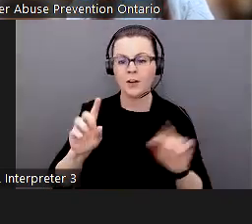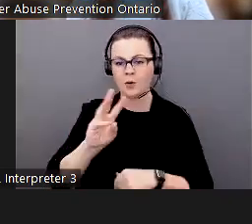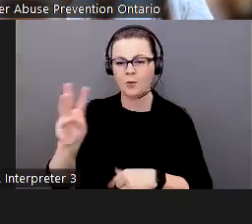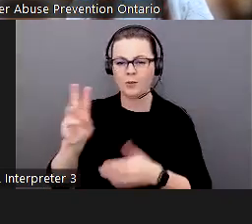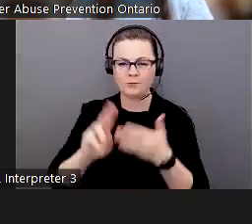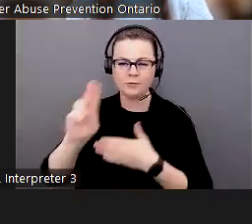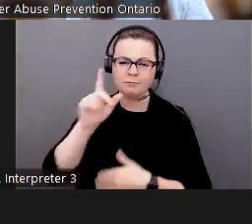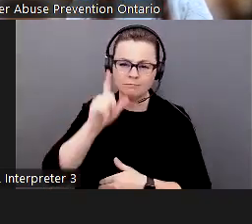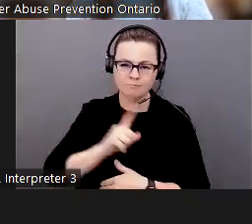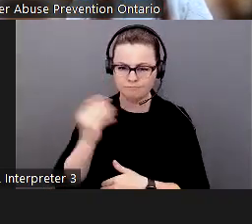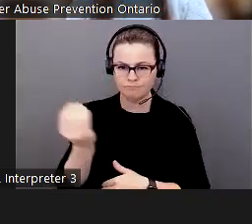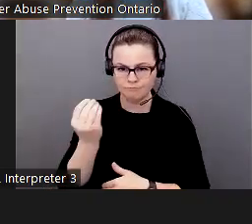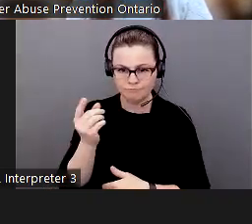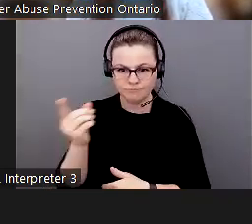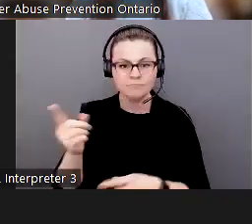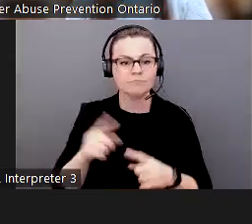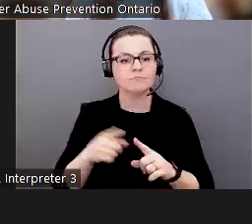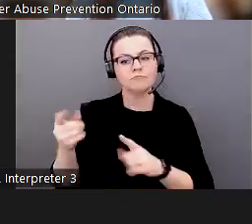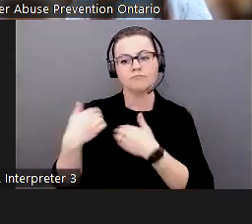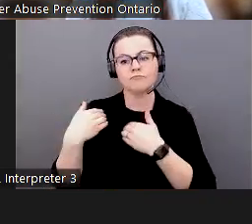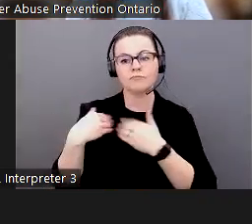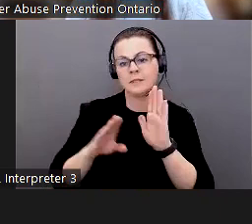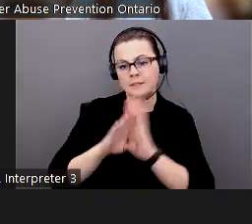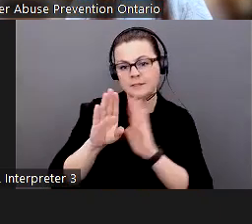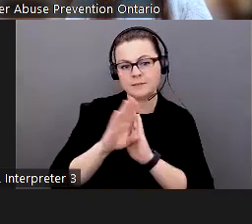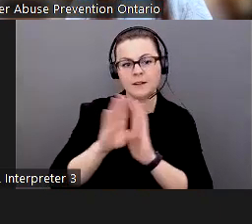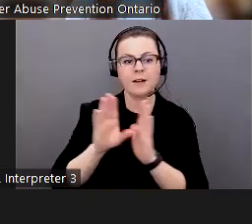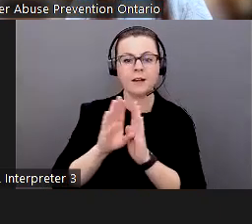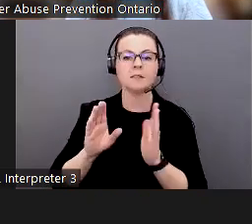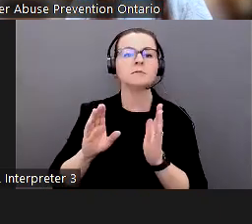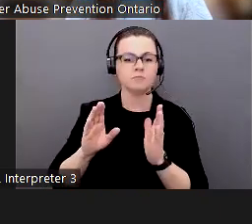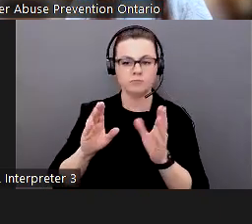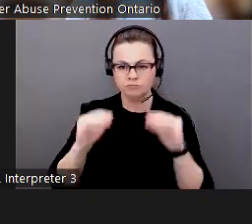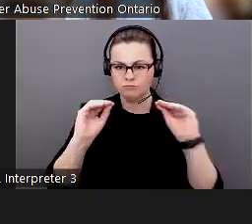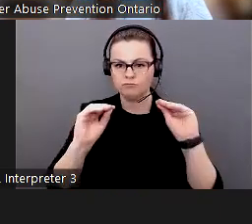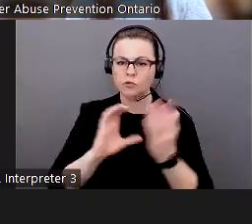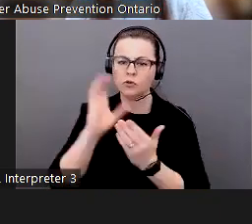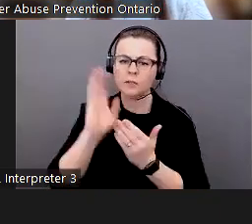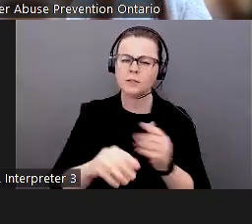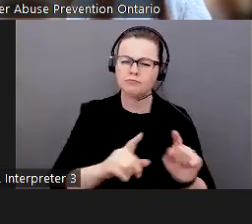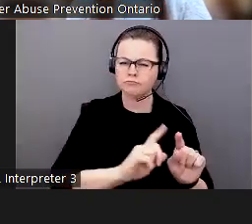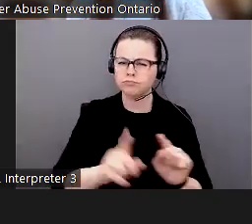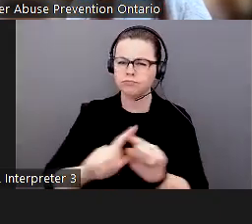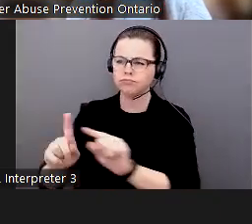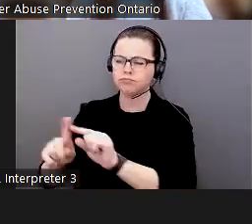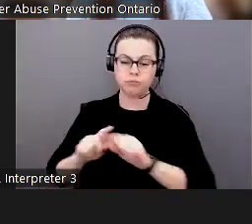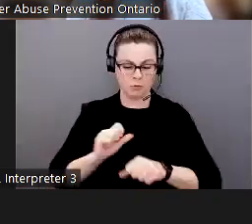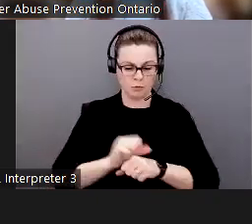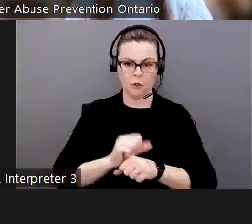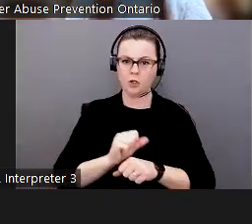Margaret designs and develops curriculum related to multiple materials on initiatives to make it our